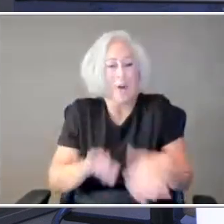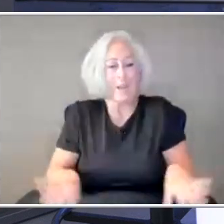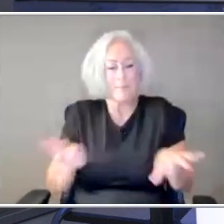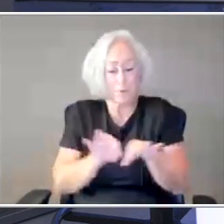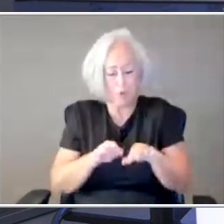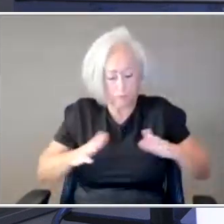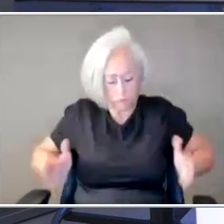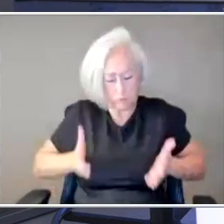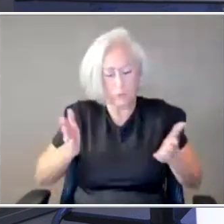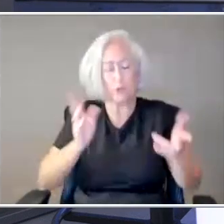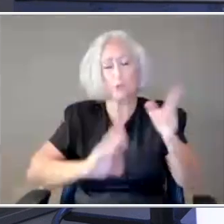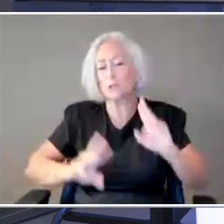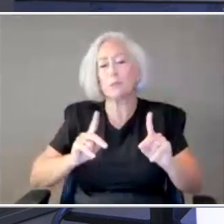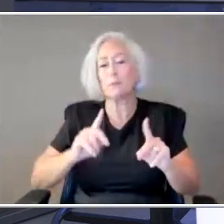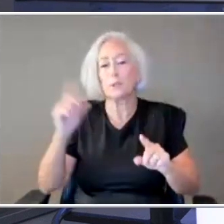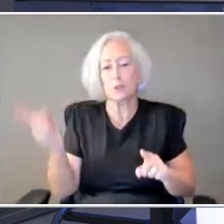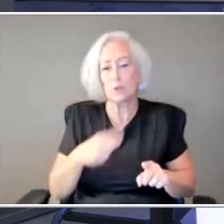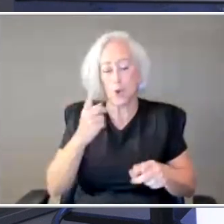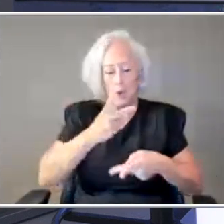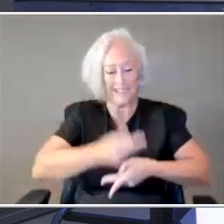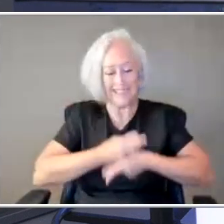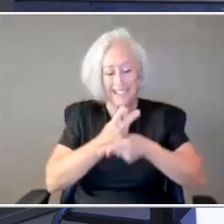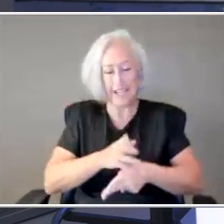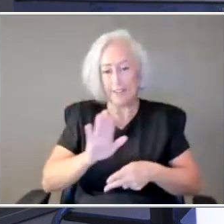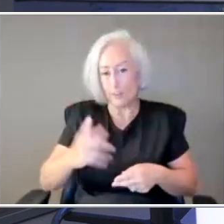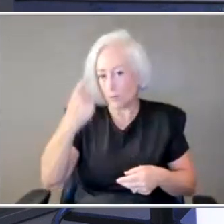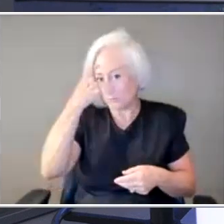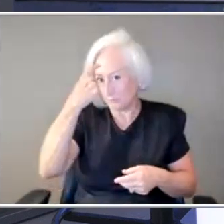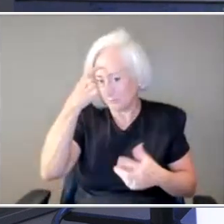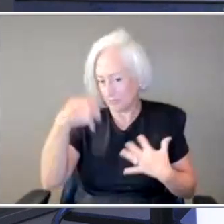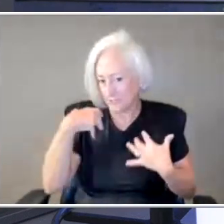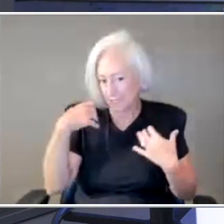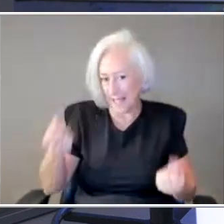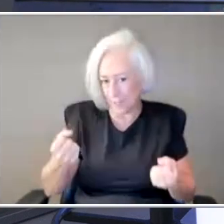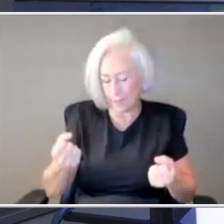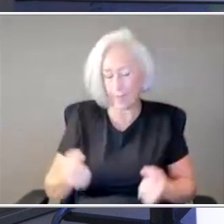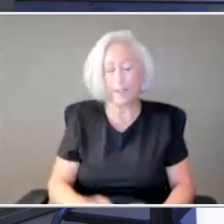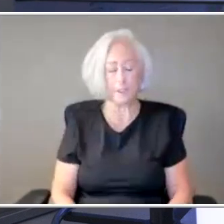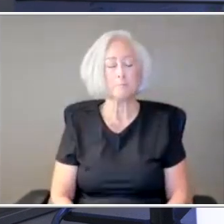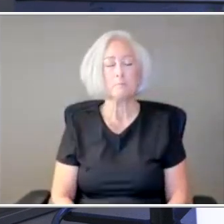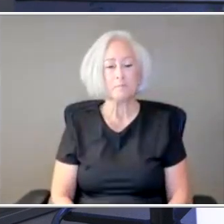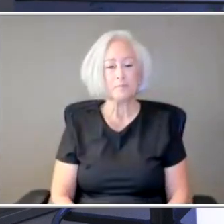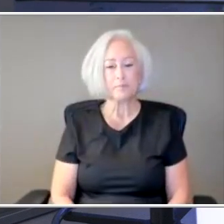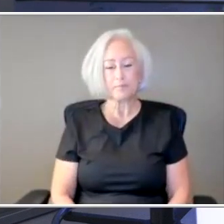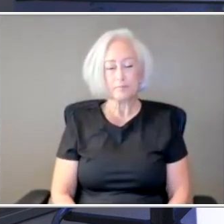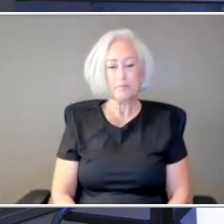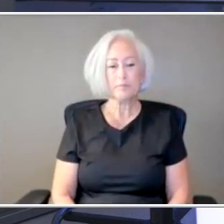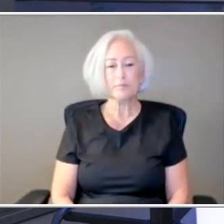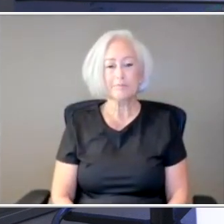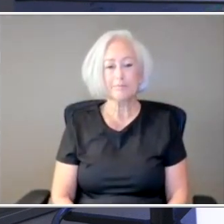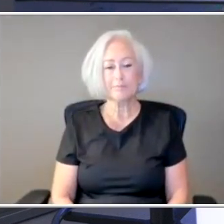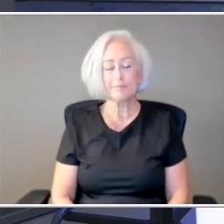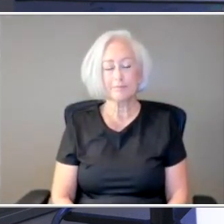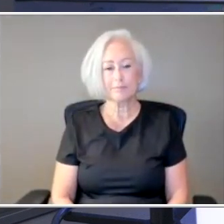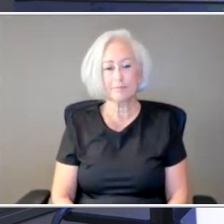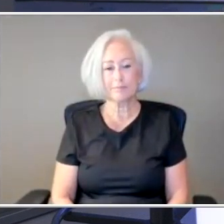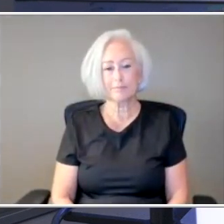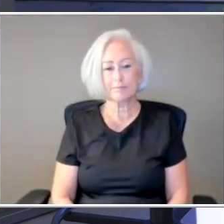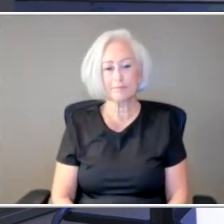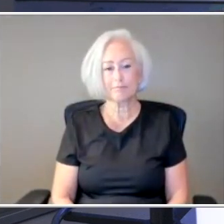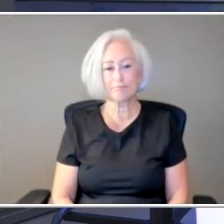always taking care of their mind, their mental health during this time. I think it's really